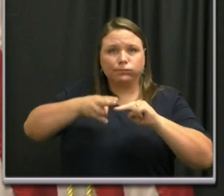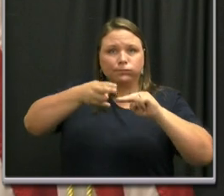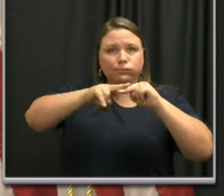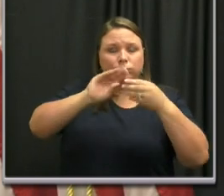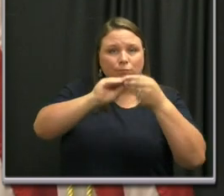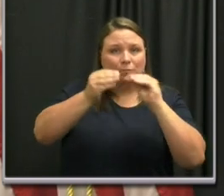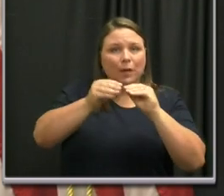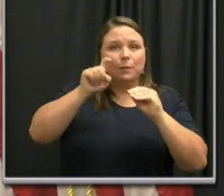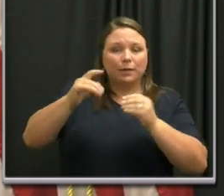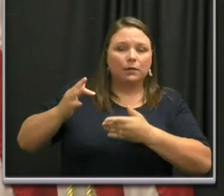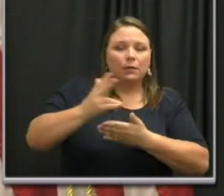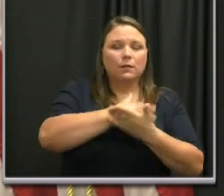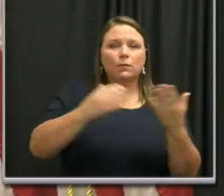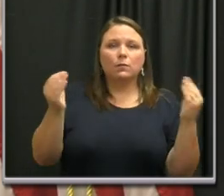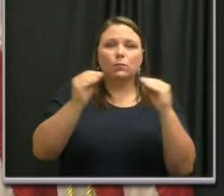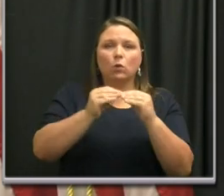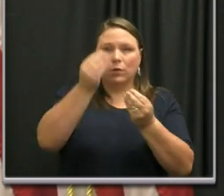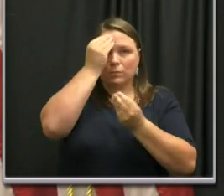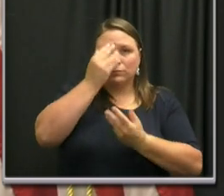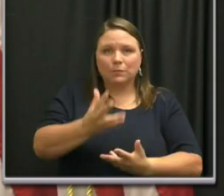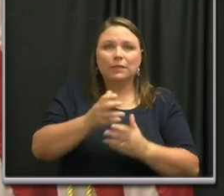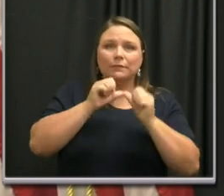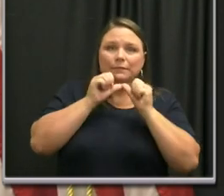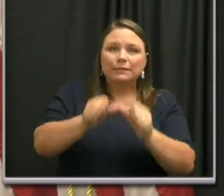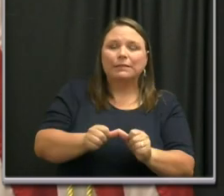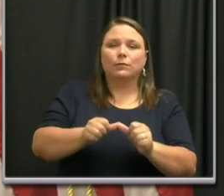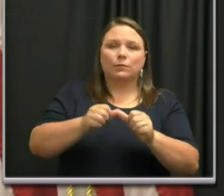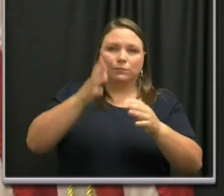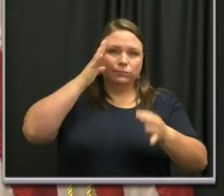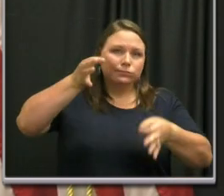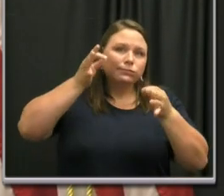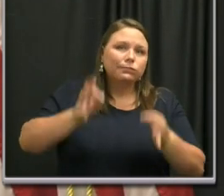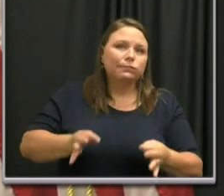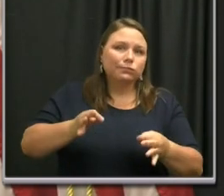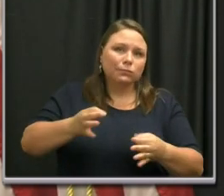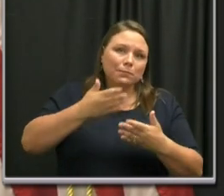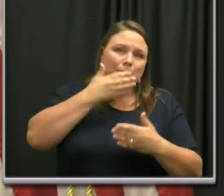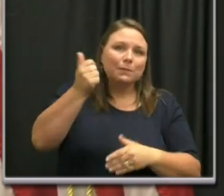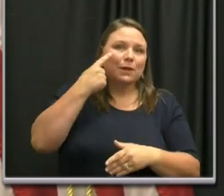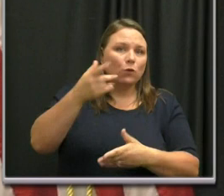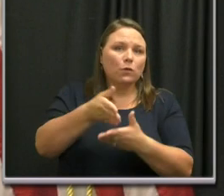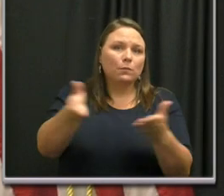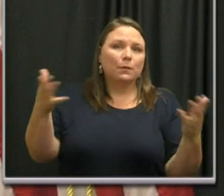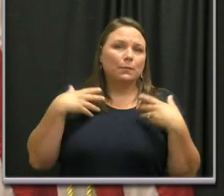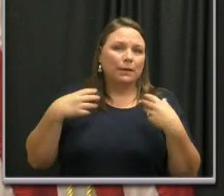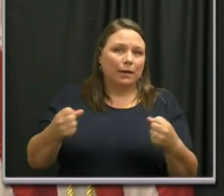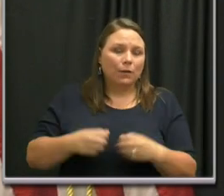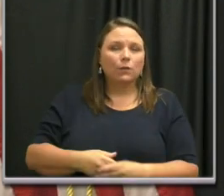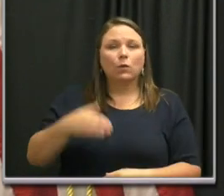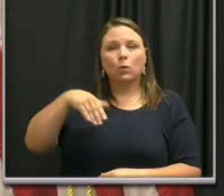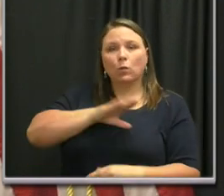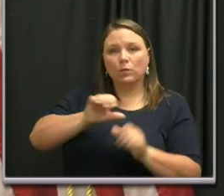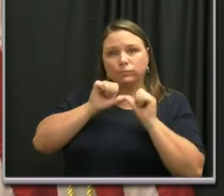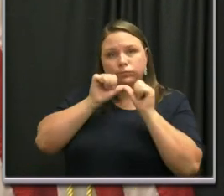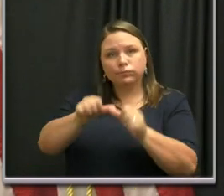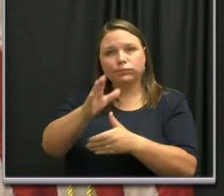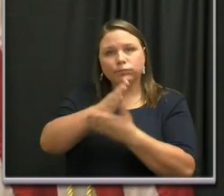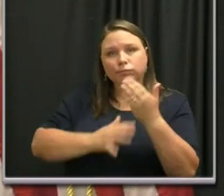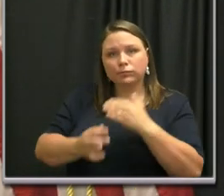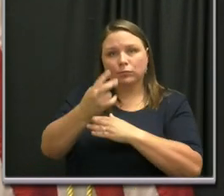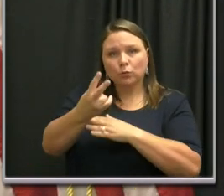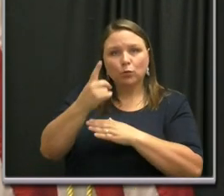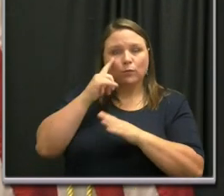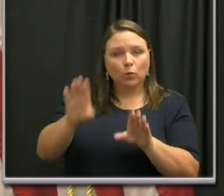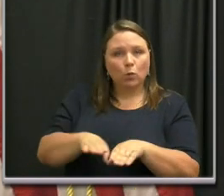need more data to continue making well-informed public health decisions. We will continue phase two of the roadmap for